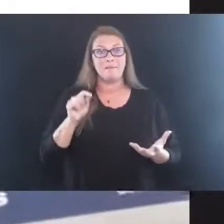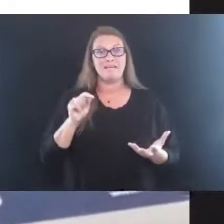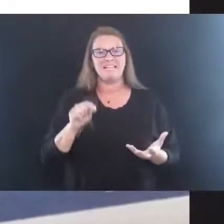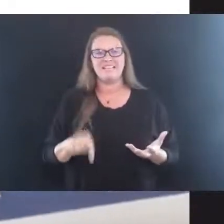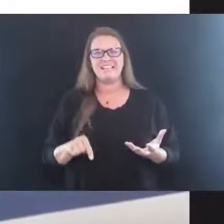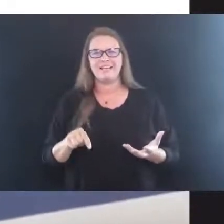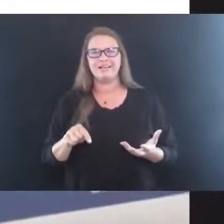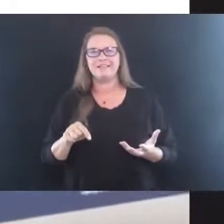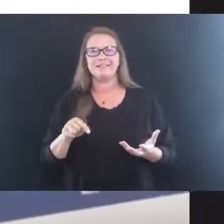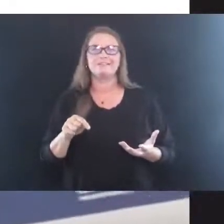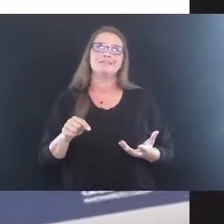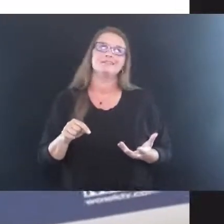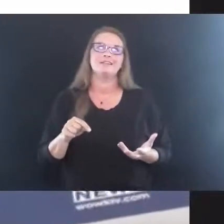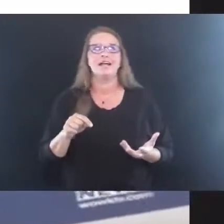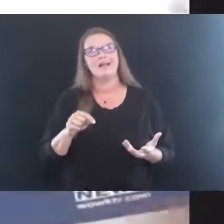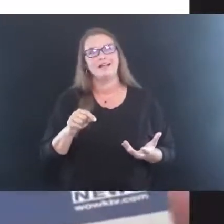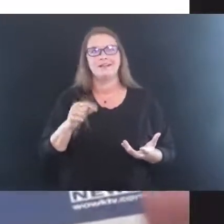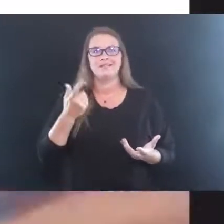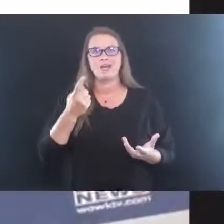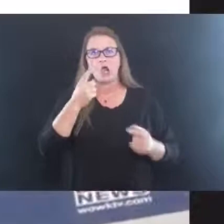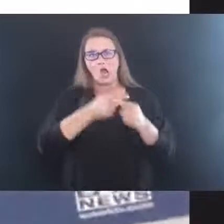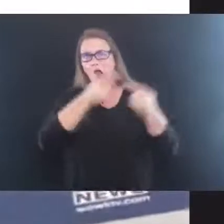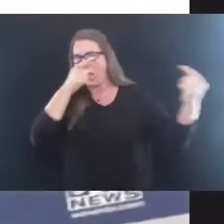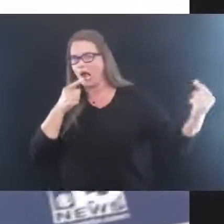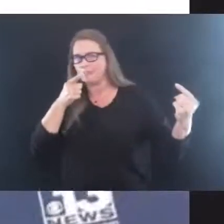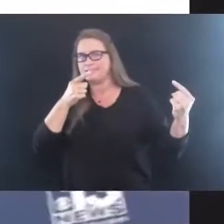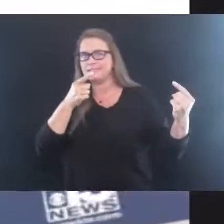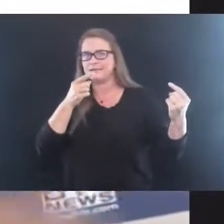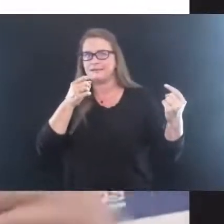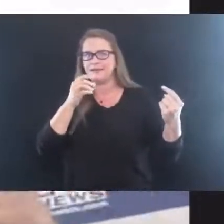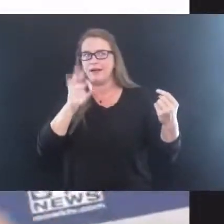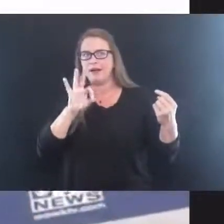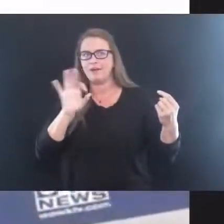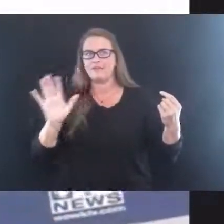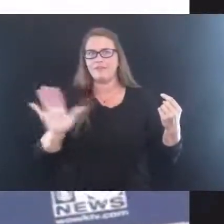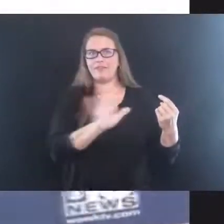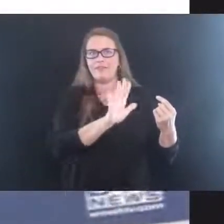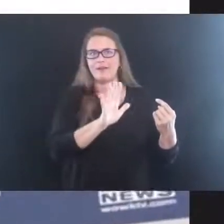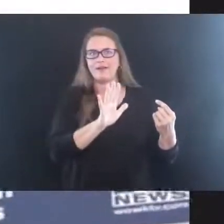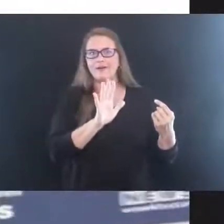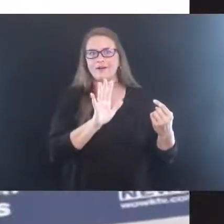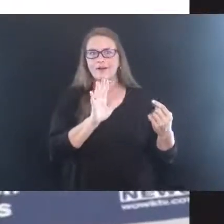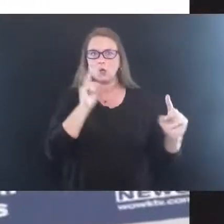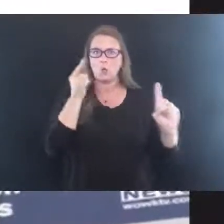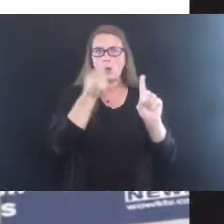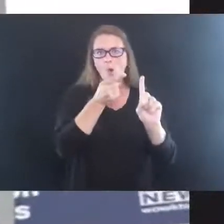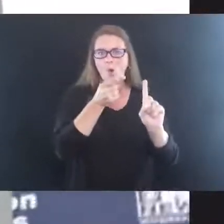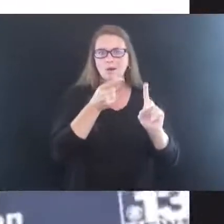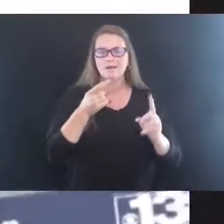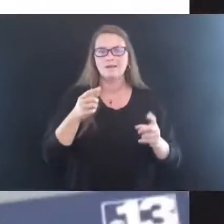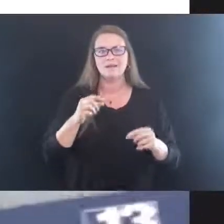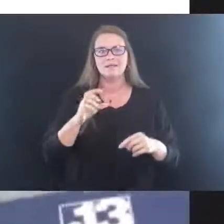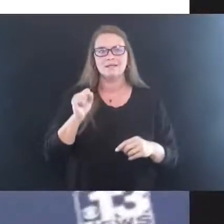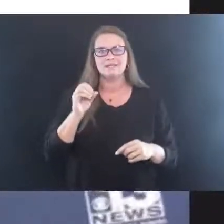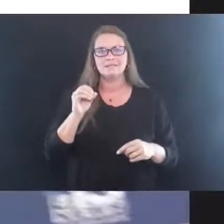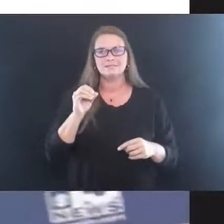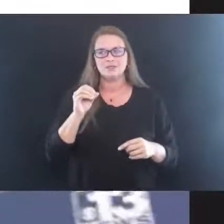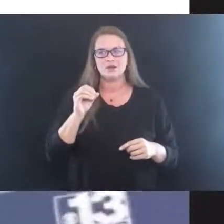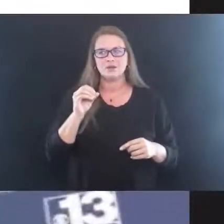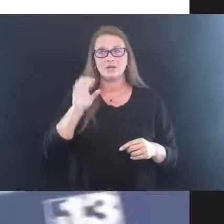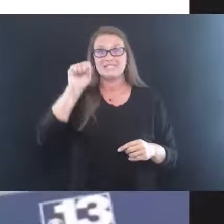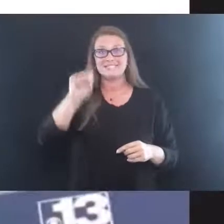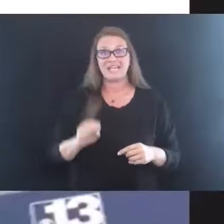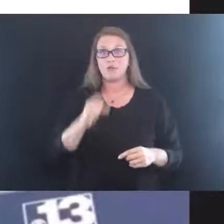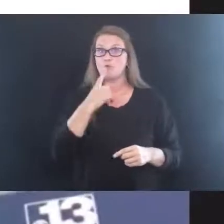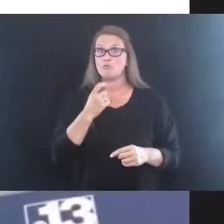theory, or maybe it's true. I had heard that there were supply chain issues, specifically involving southern red states. For